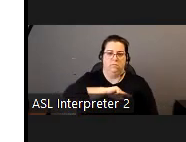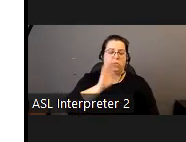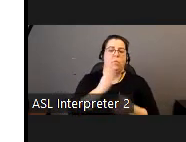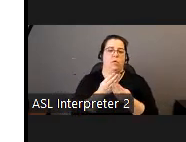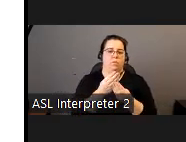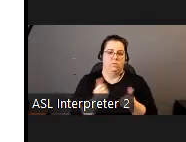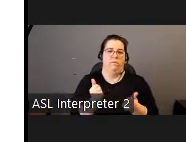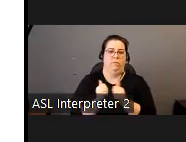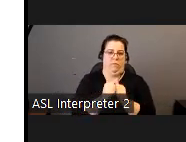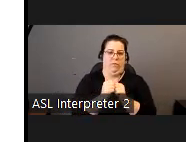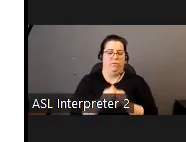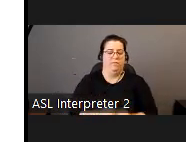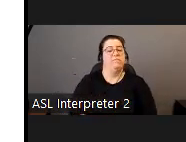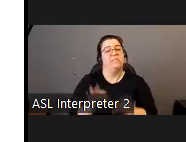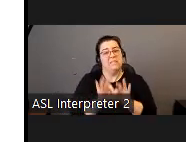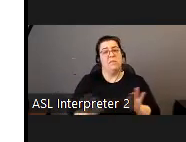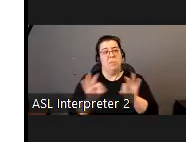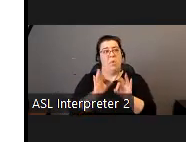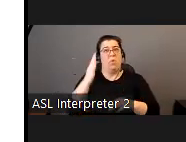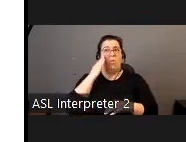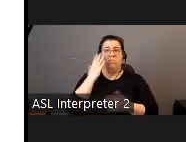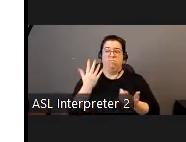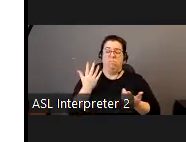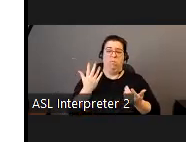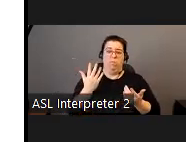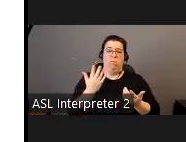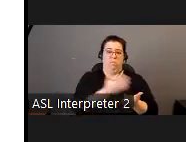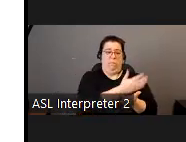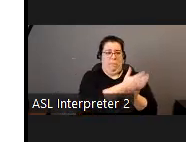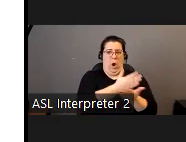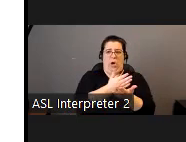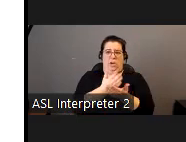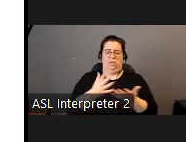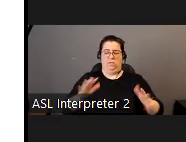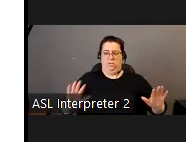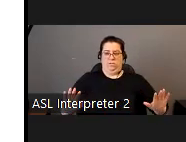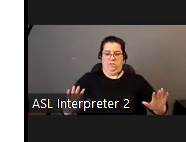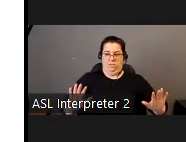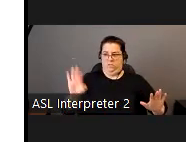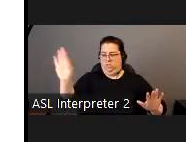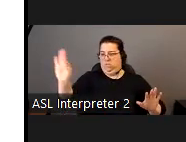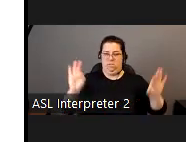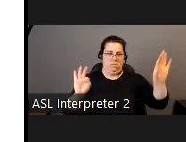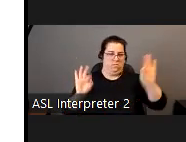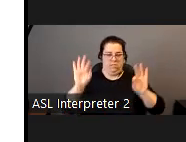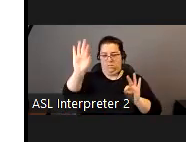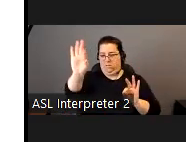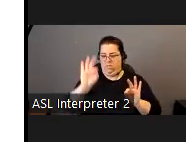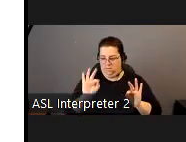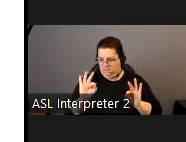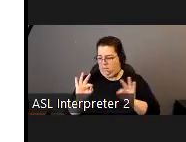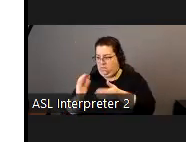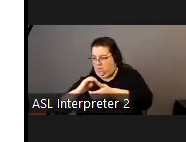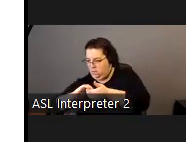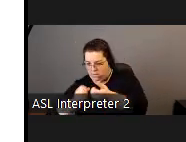different pieces and learning how to put each piece together. Everyone does have a role to play. You need to understand